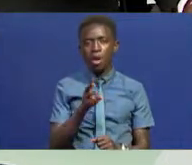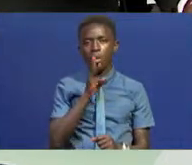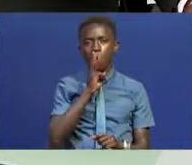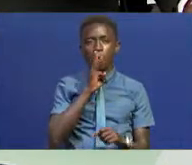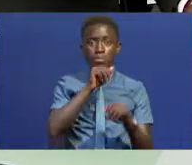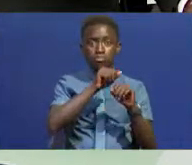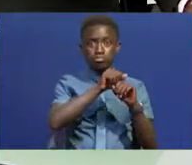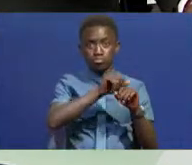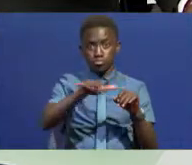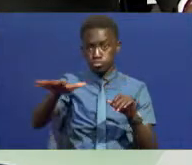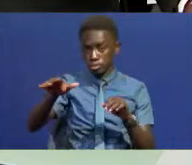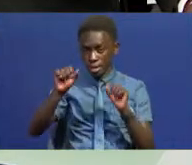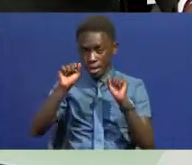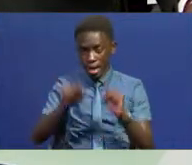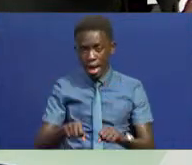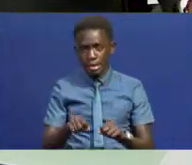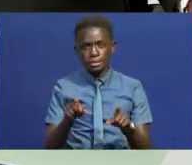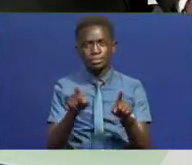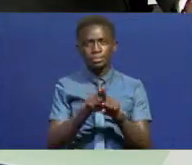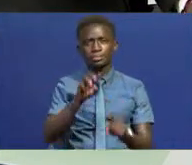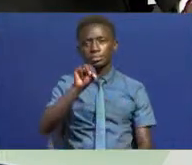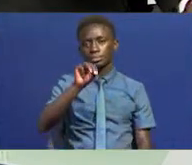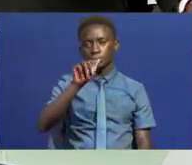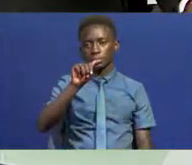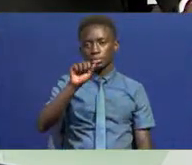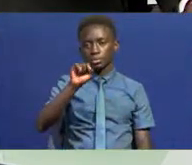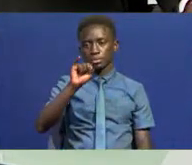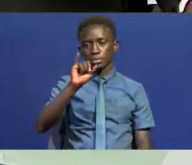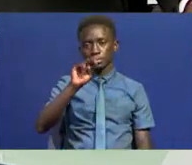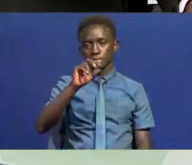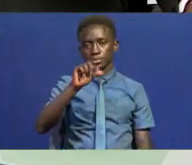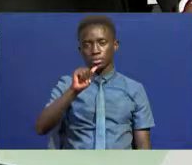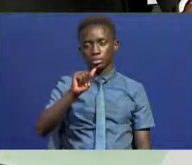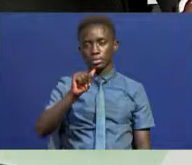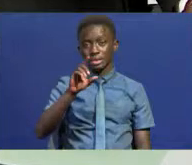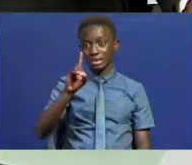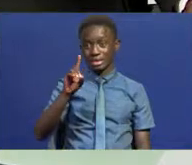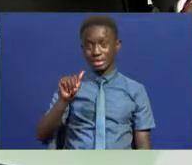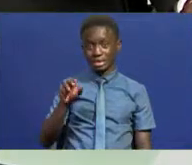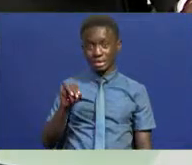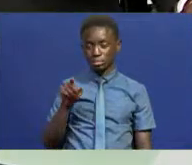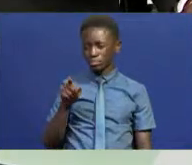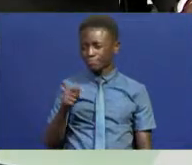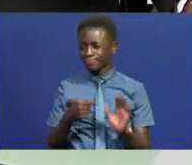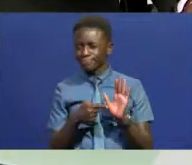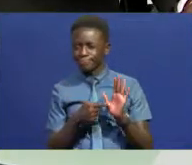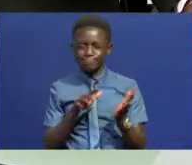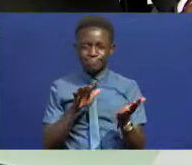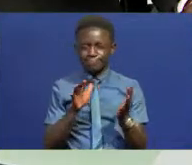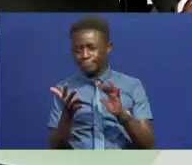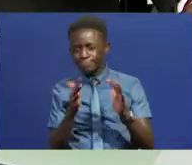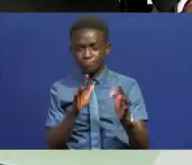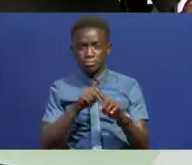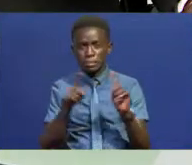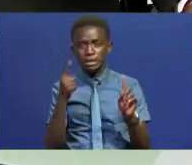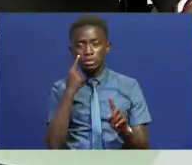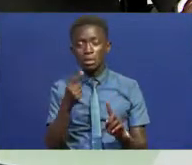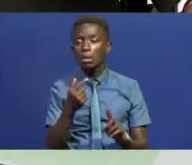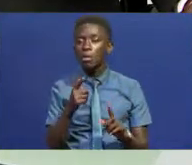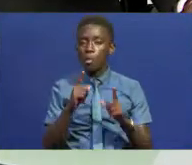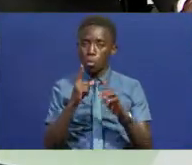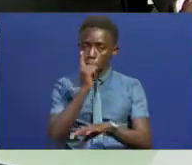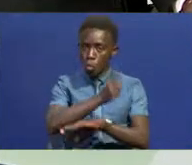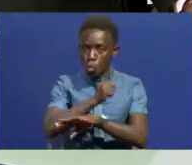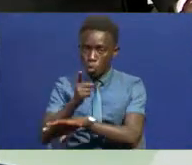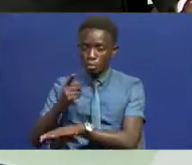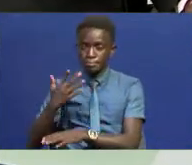But of course, it's a warning. Masinga Dam doesn't show a lot of signs, but it's a warning to communities living downstream to be absolutely careful. The government